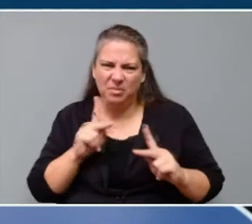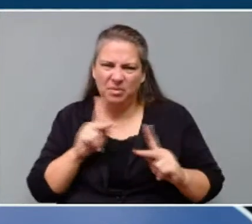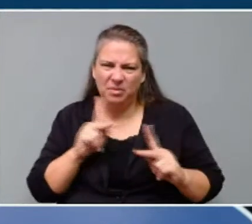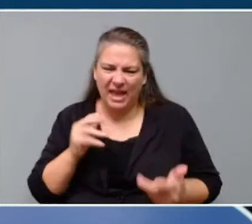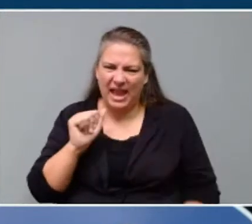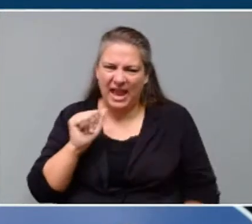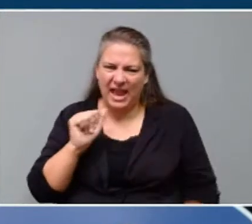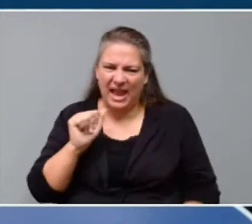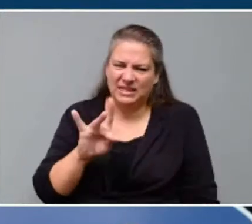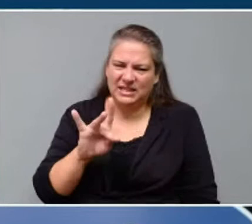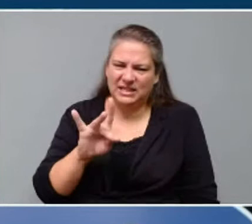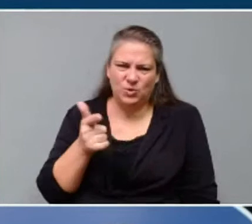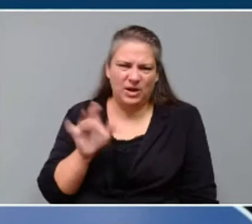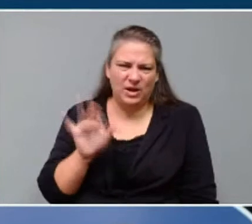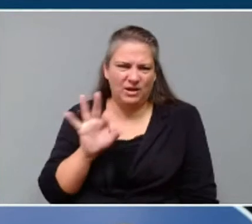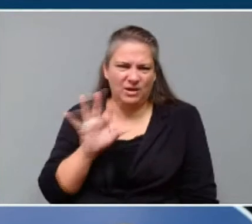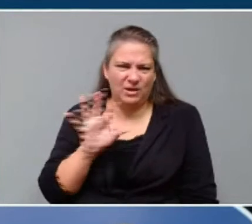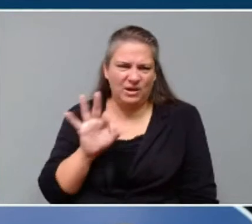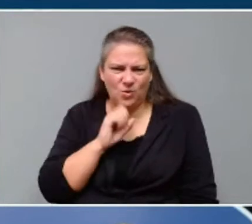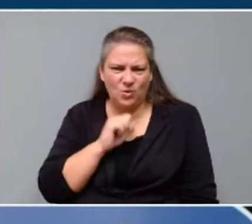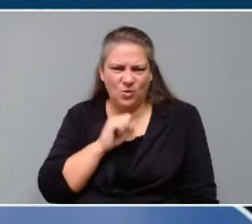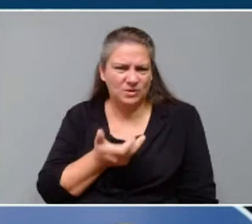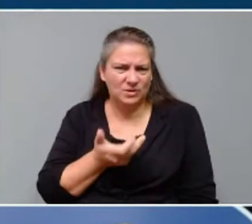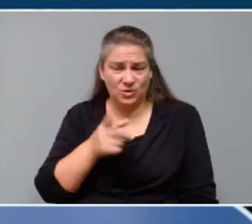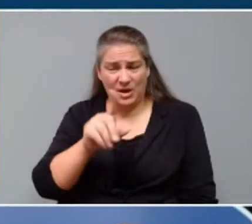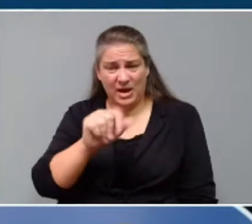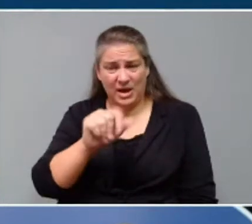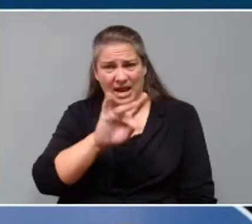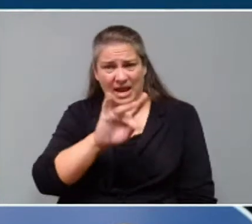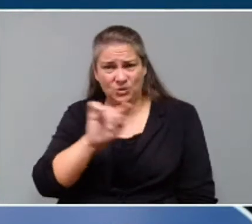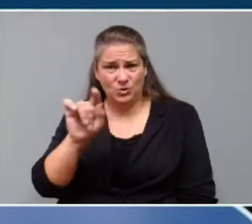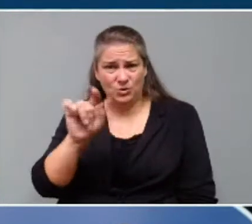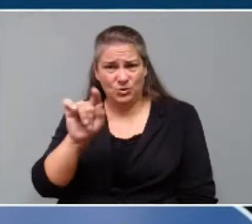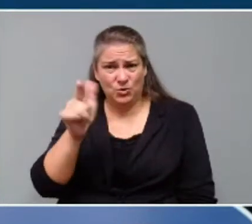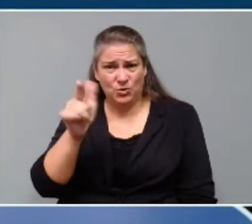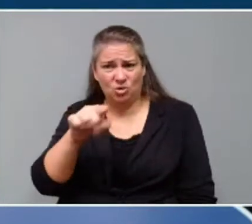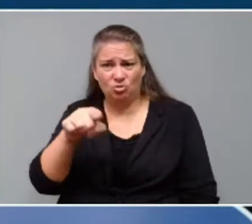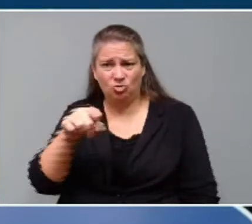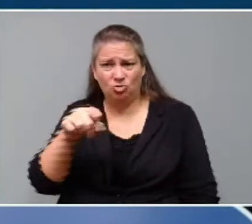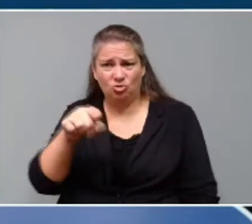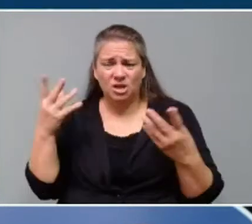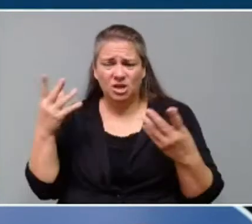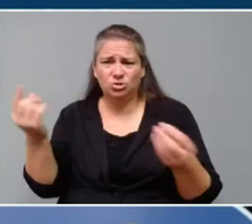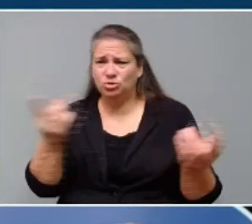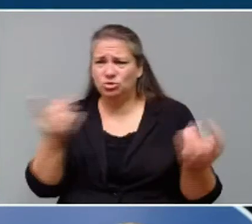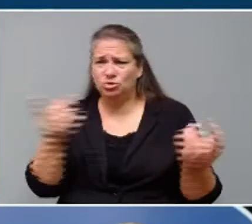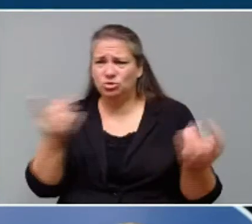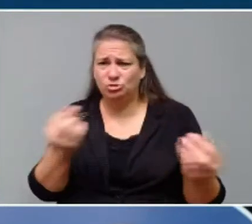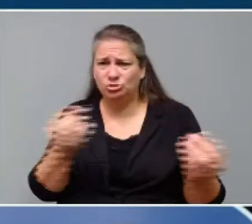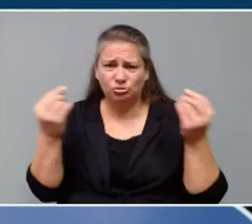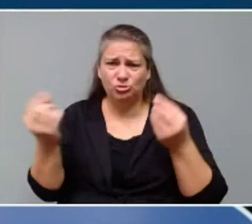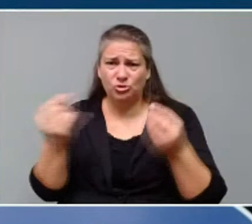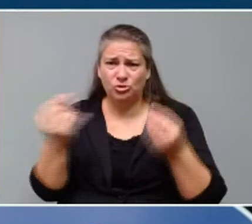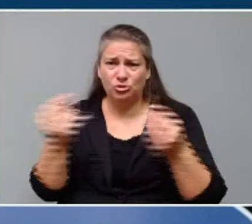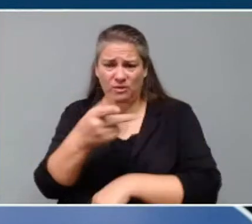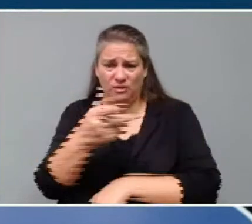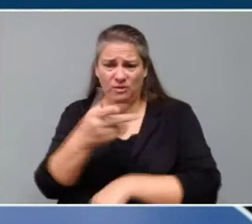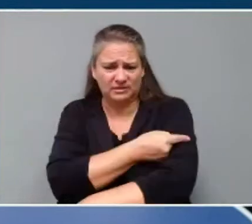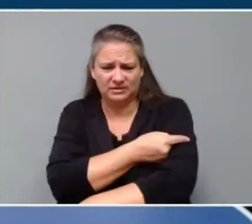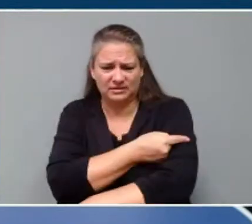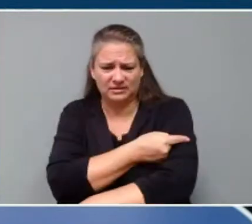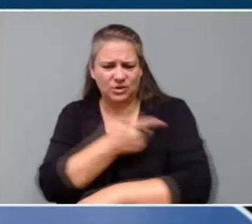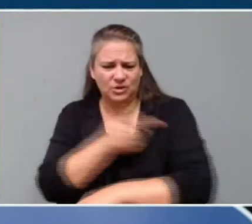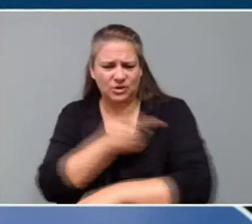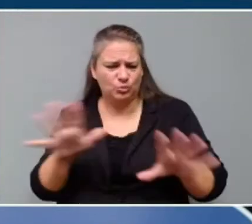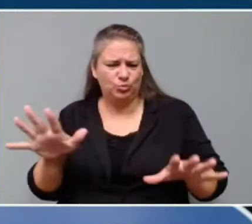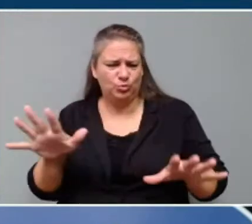to 29. Listen, when you're 18 to 29, you're out and about a lot. If you are vaccinated, you're less likely to be spreading it to other